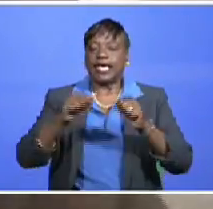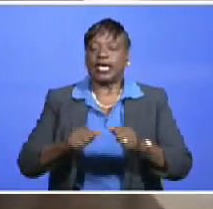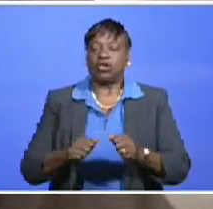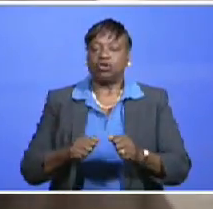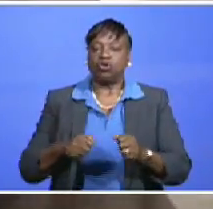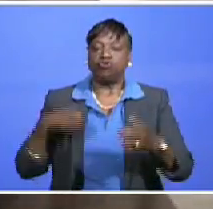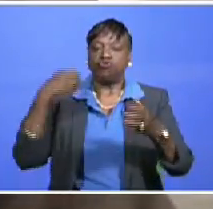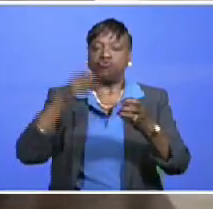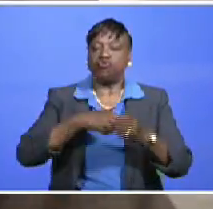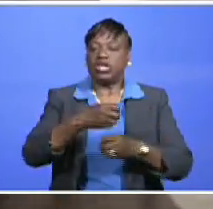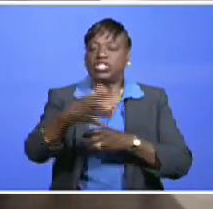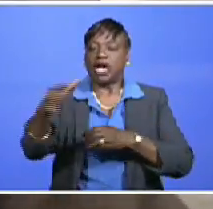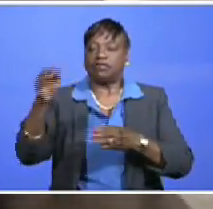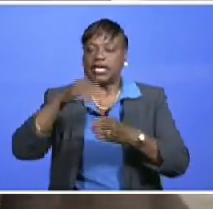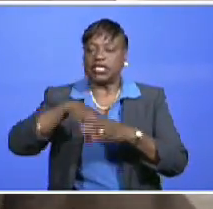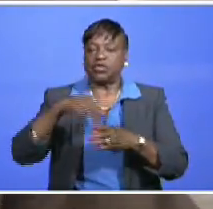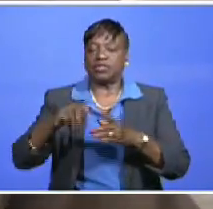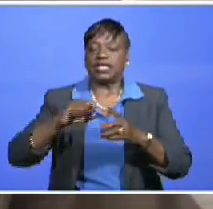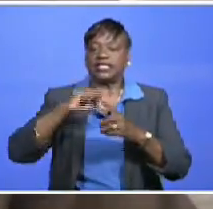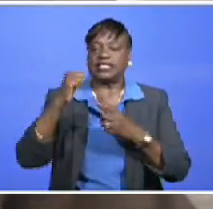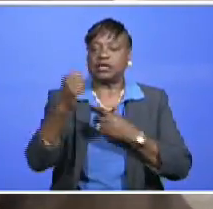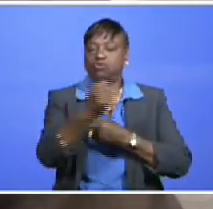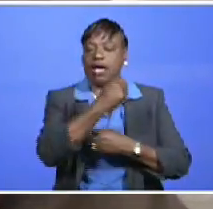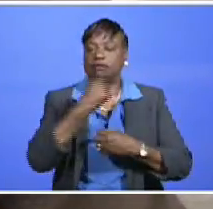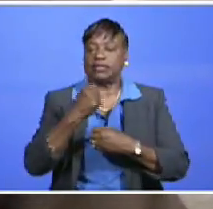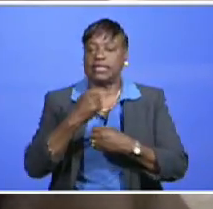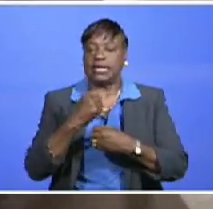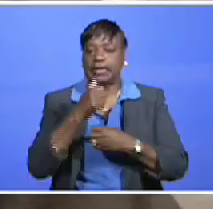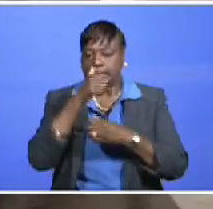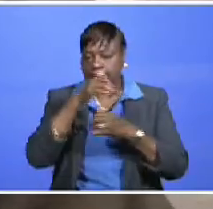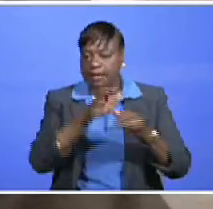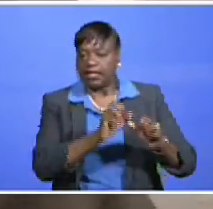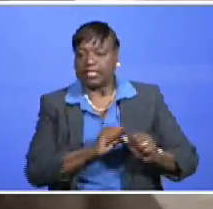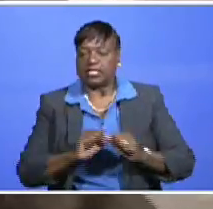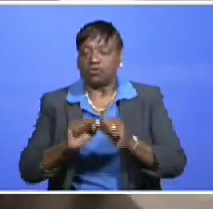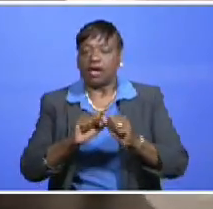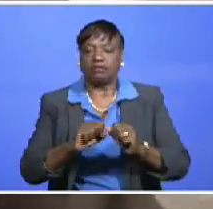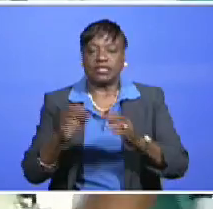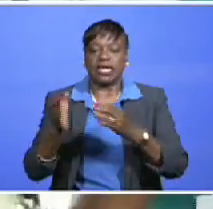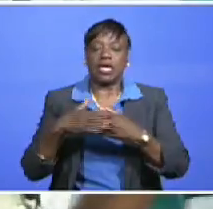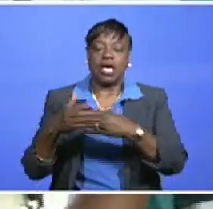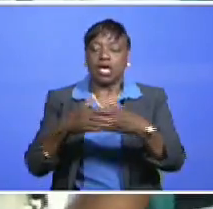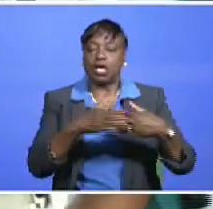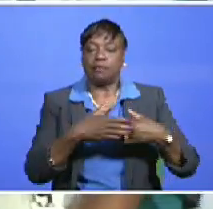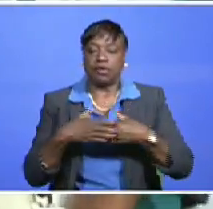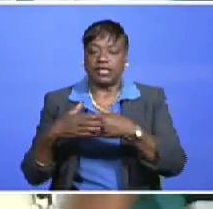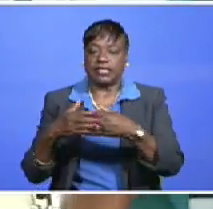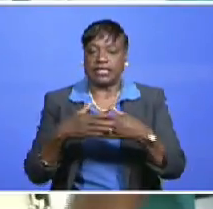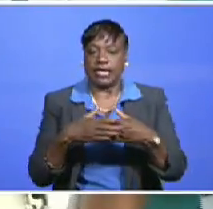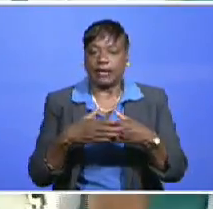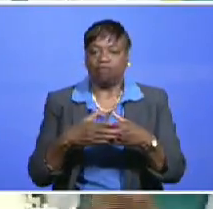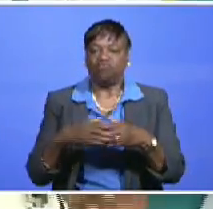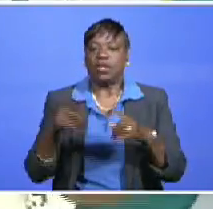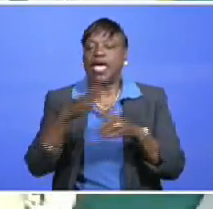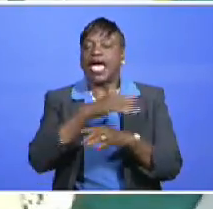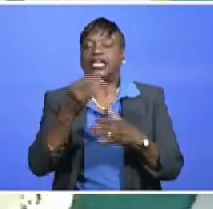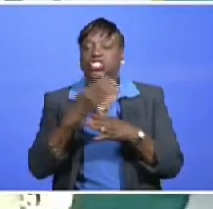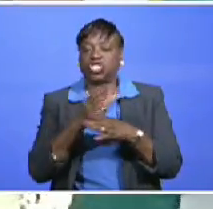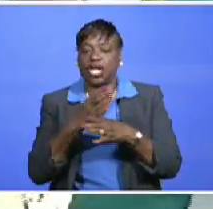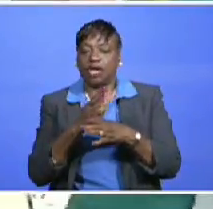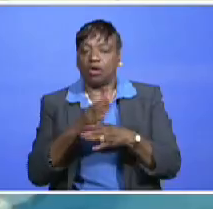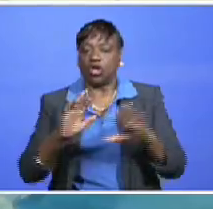into the surrounding community in order to share the message of the Ministry of Youth, Sports, and Culture and the government on youth